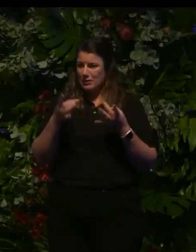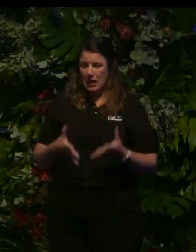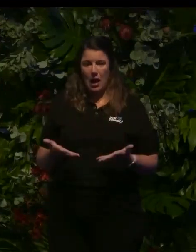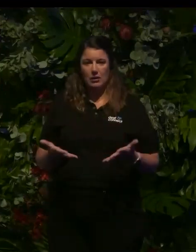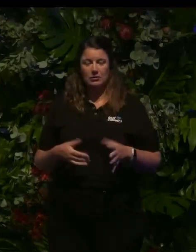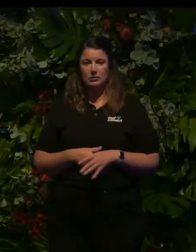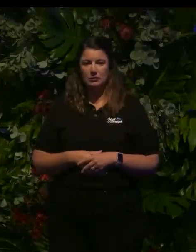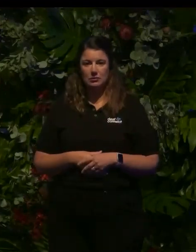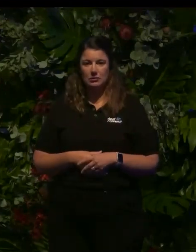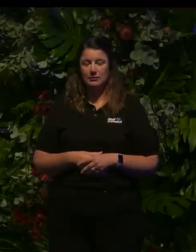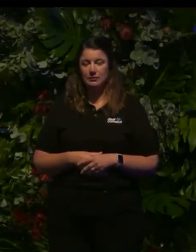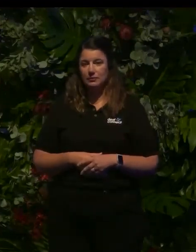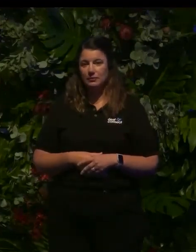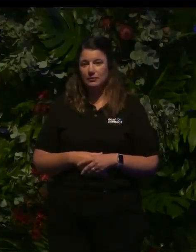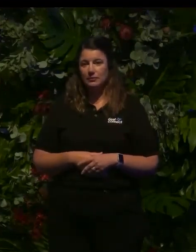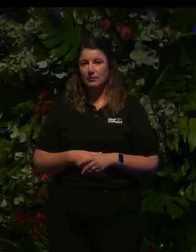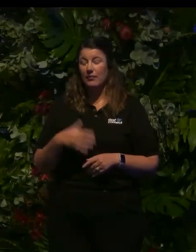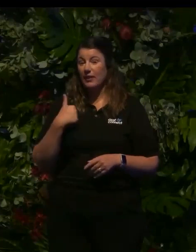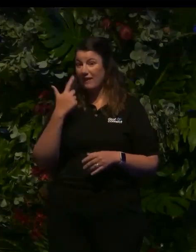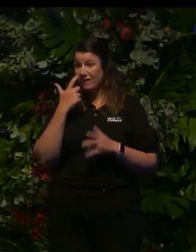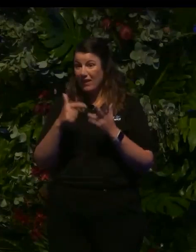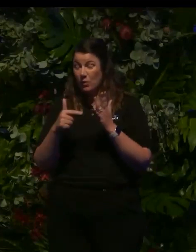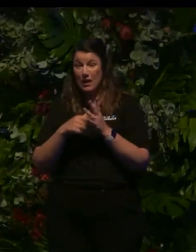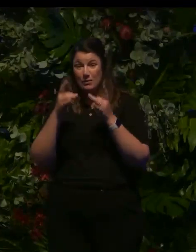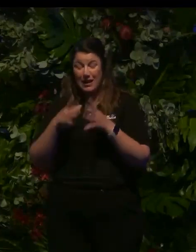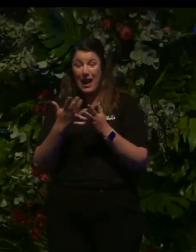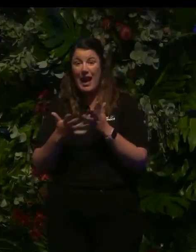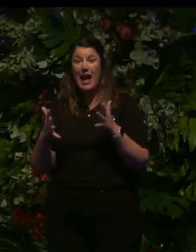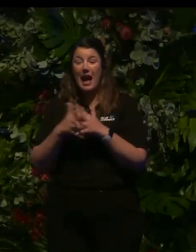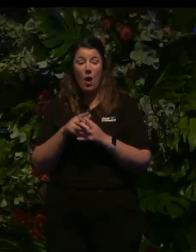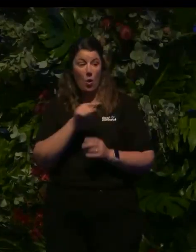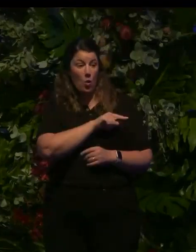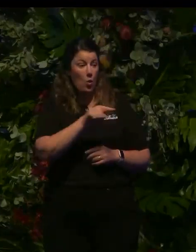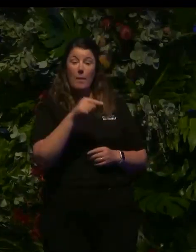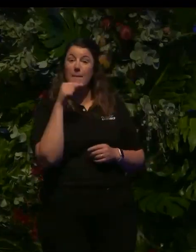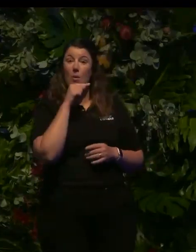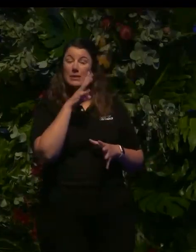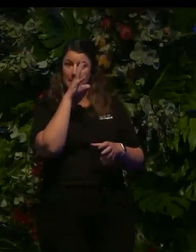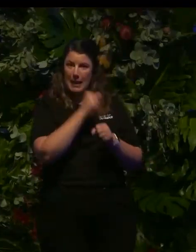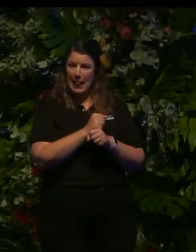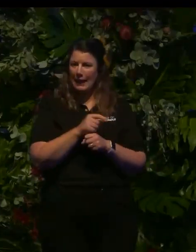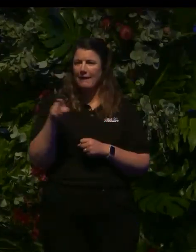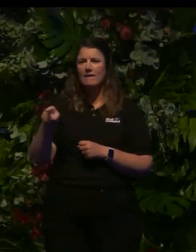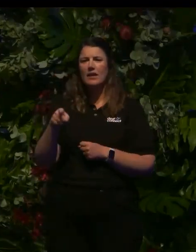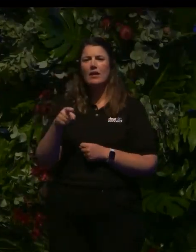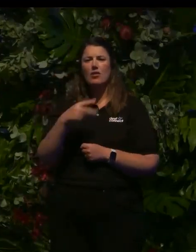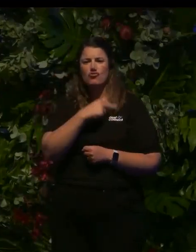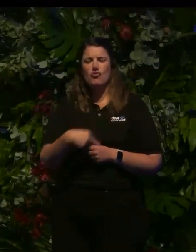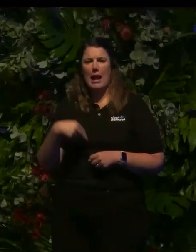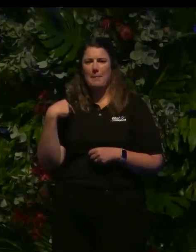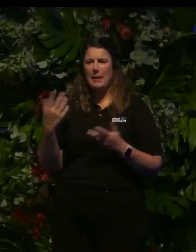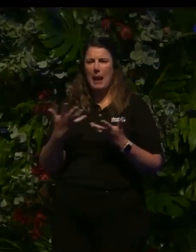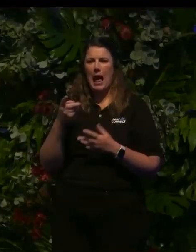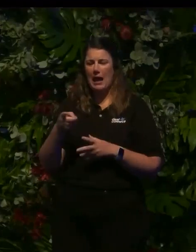start?" And we found out it was because these boys believe what this rugby player is. I can't even,